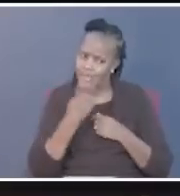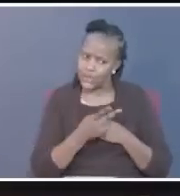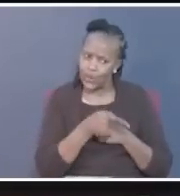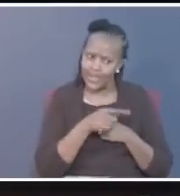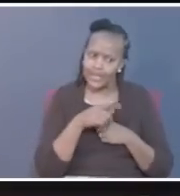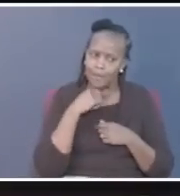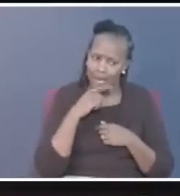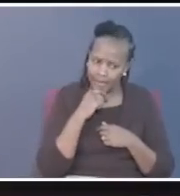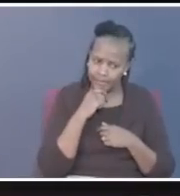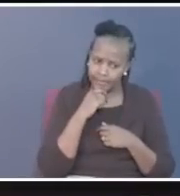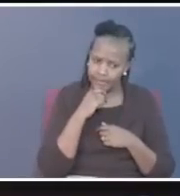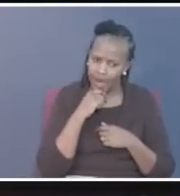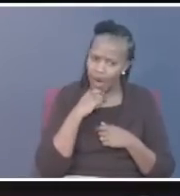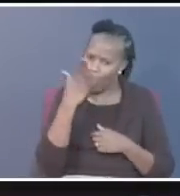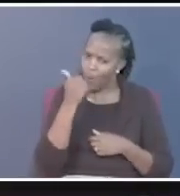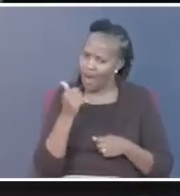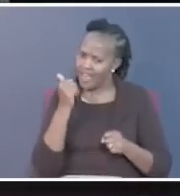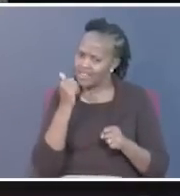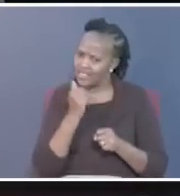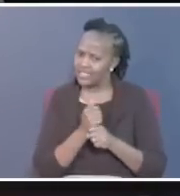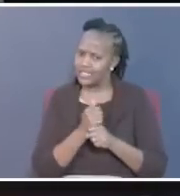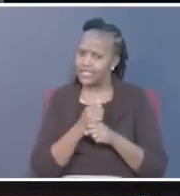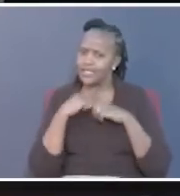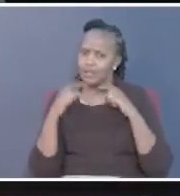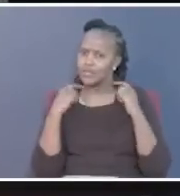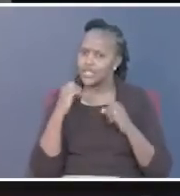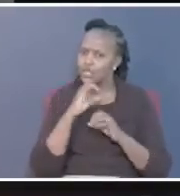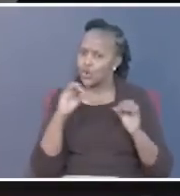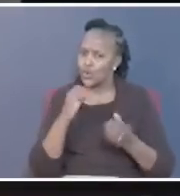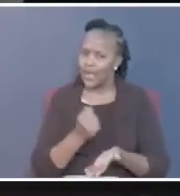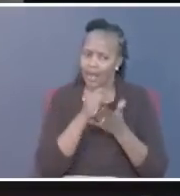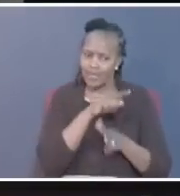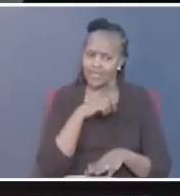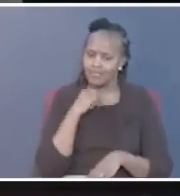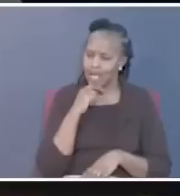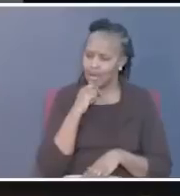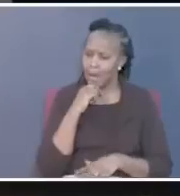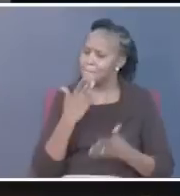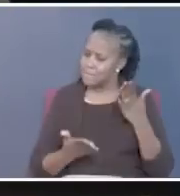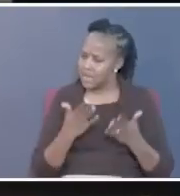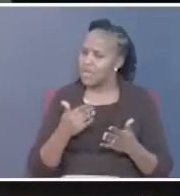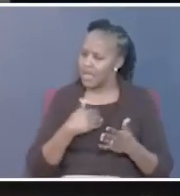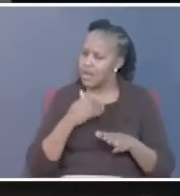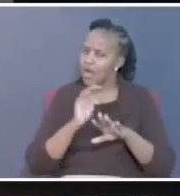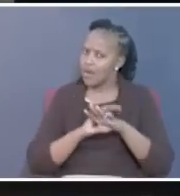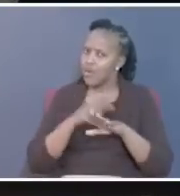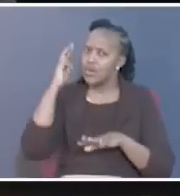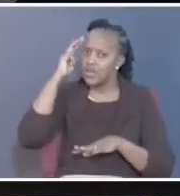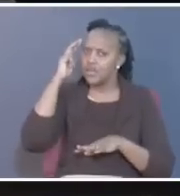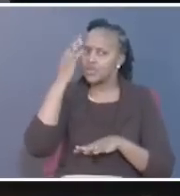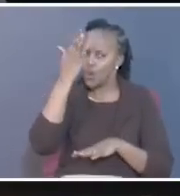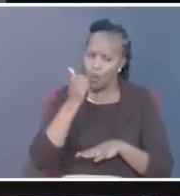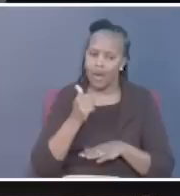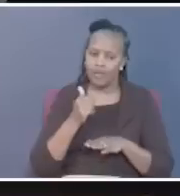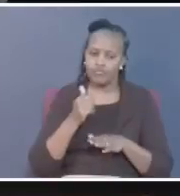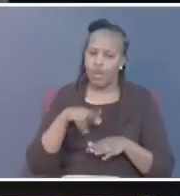here. Why didn't that priest help him? He must have had a good reason why he didn't